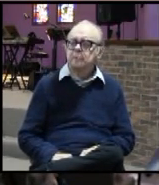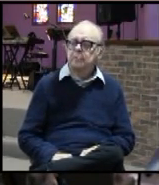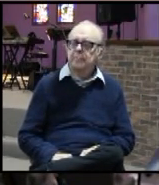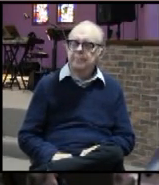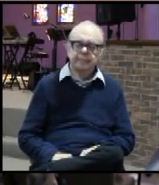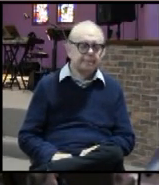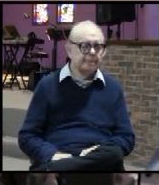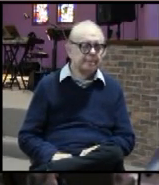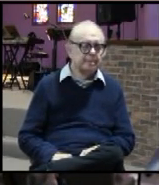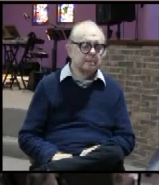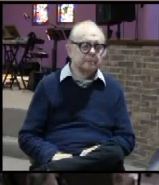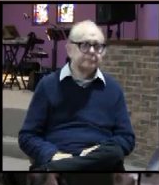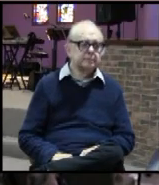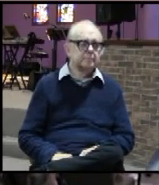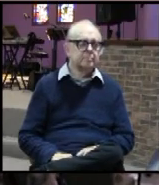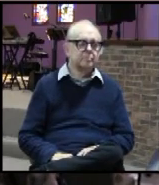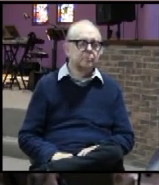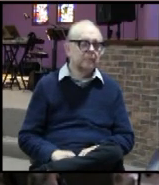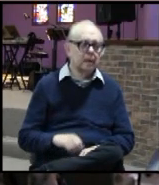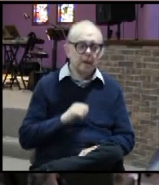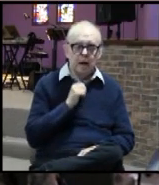No, don't even go to a game.